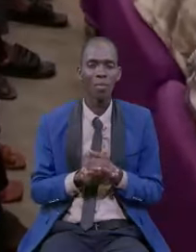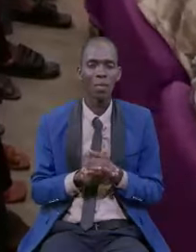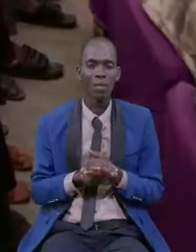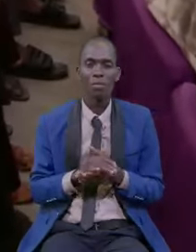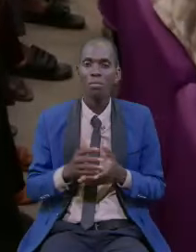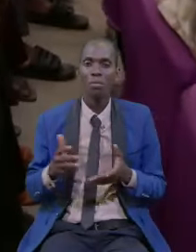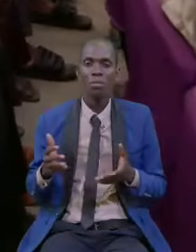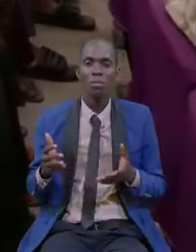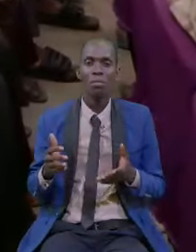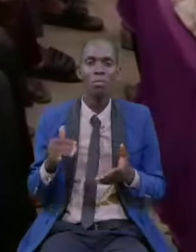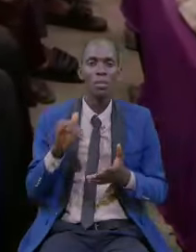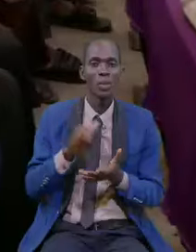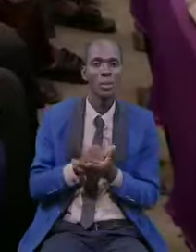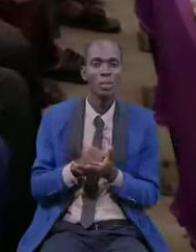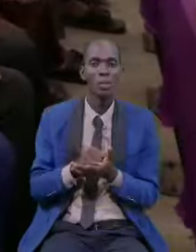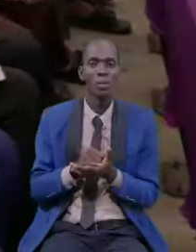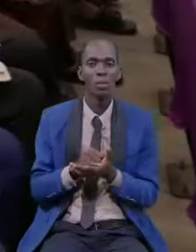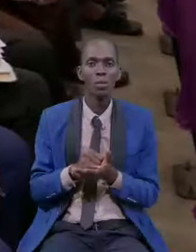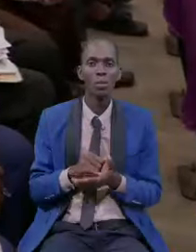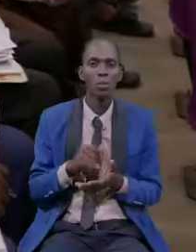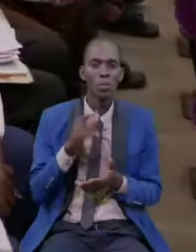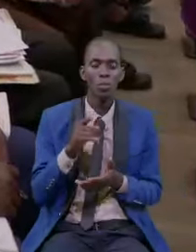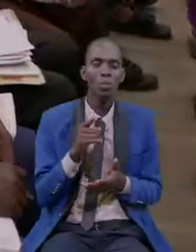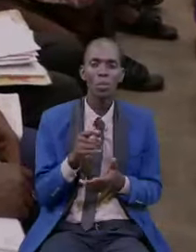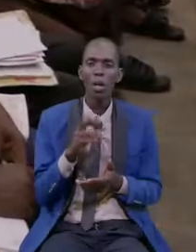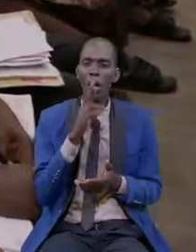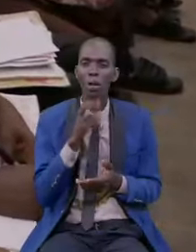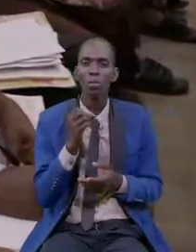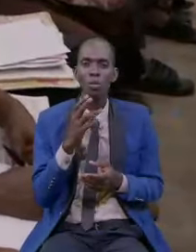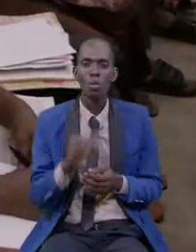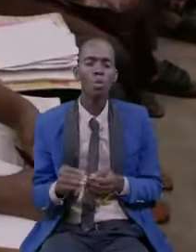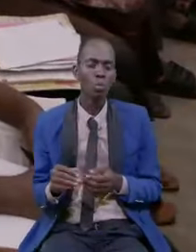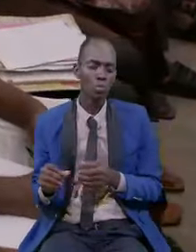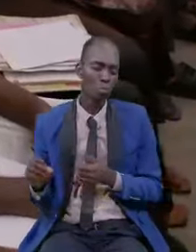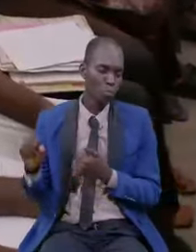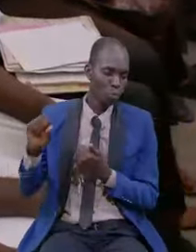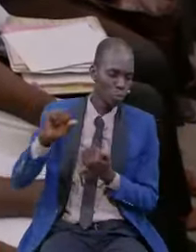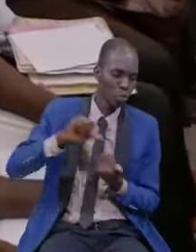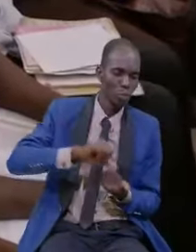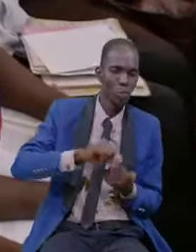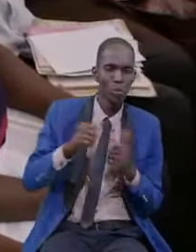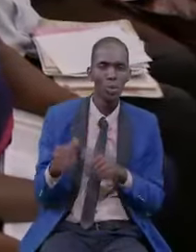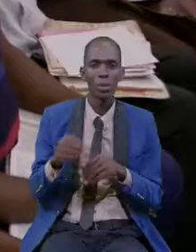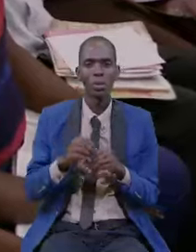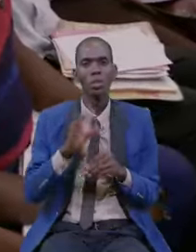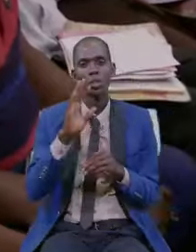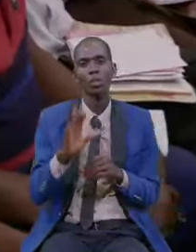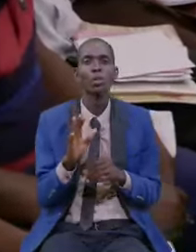so immersed in your sin and the Lord speaks and you will not